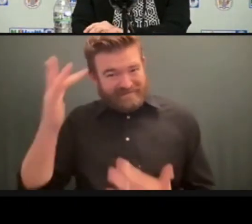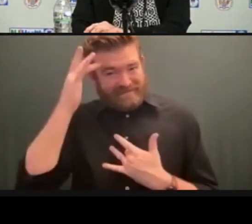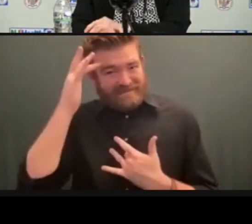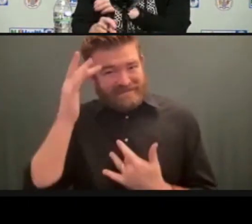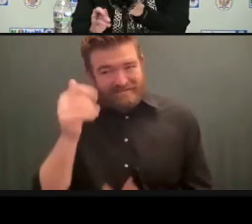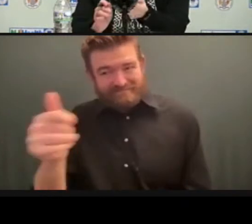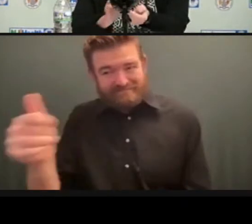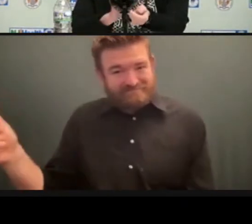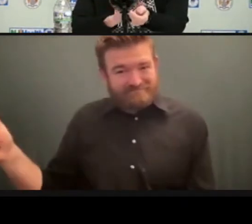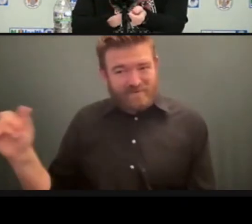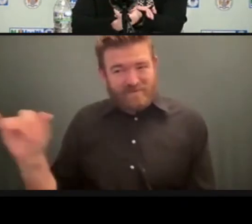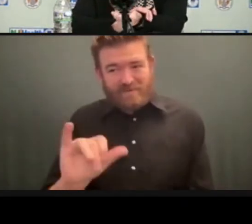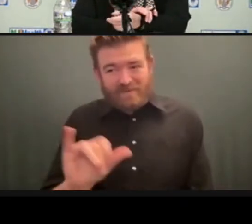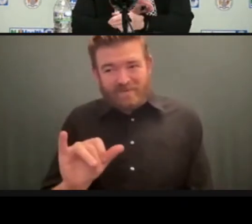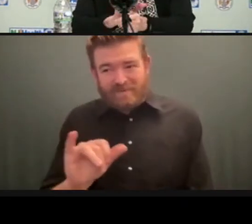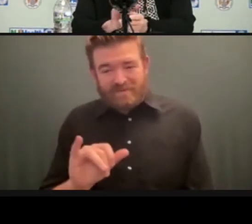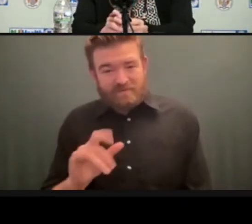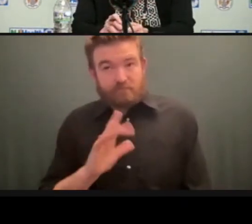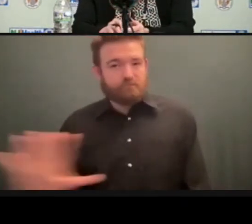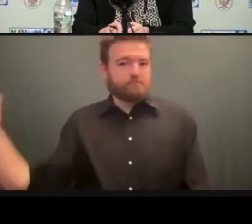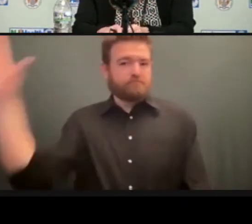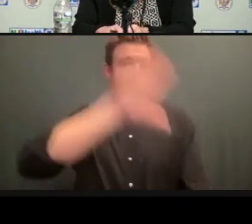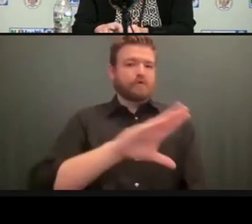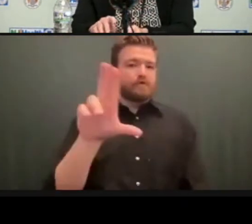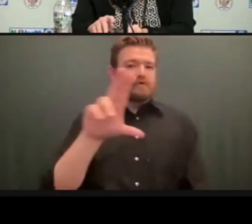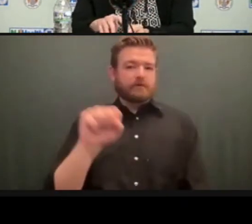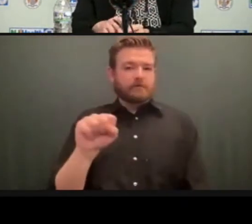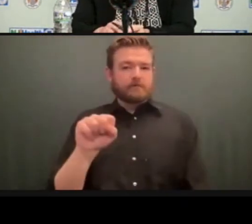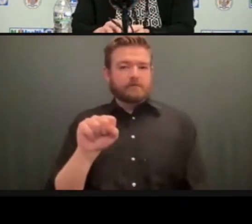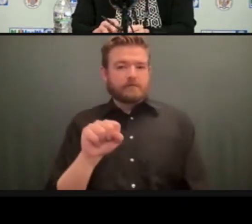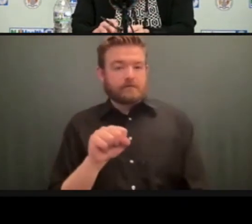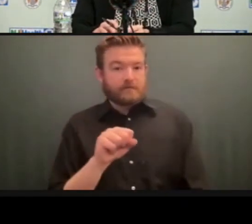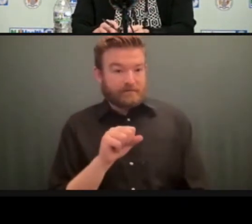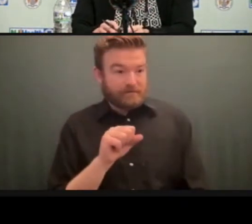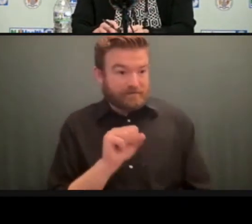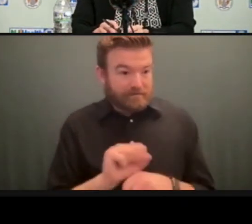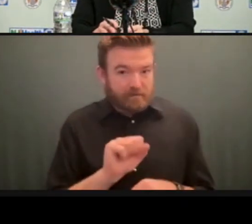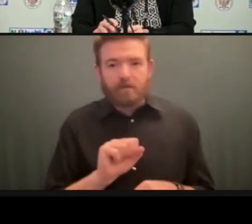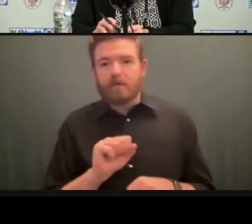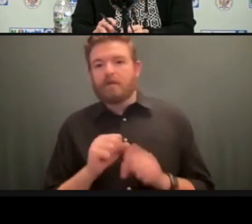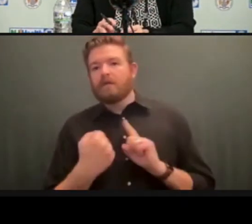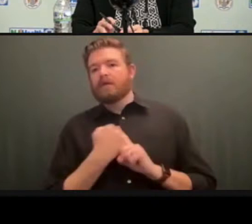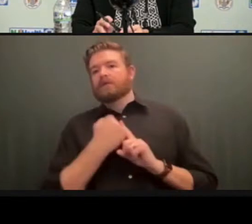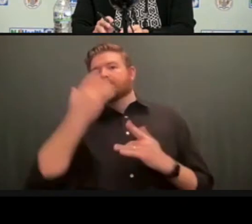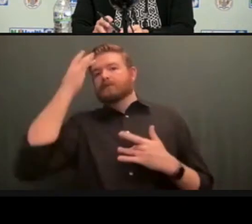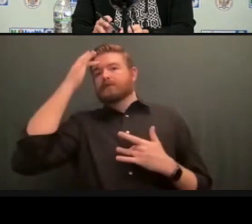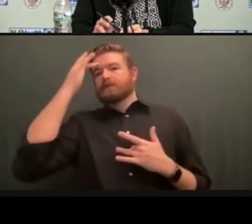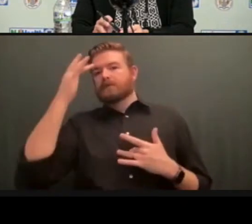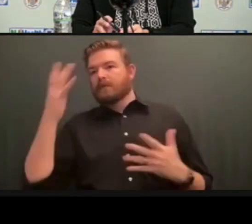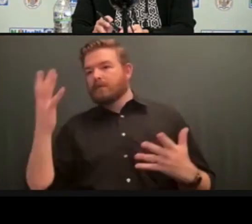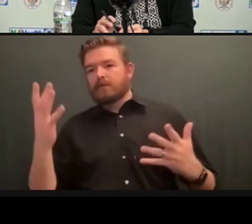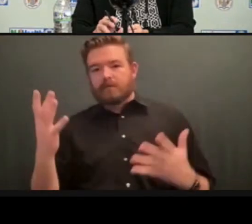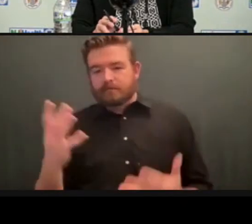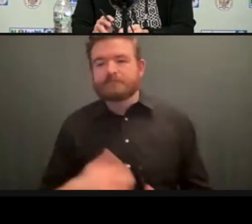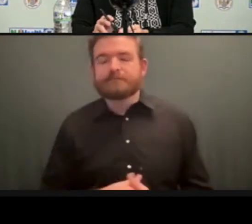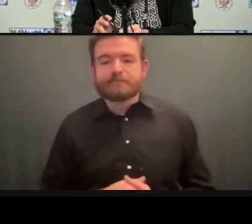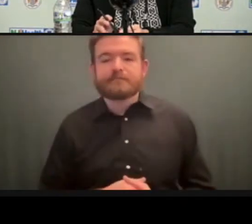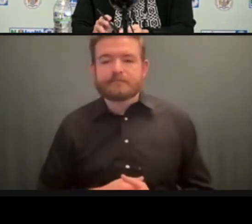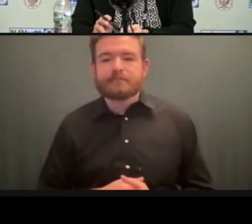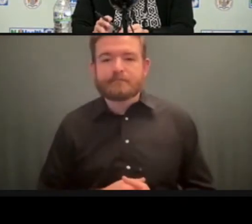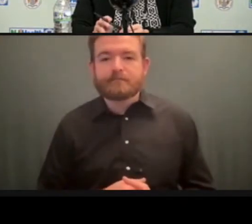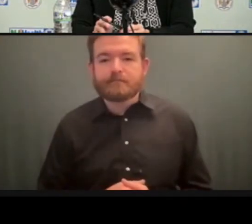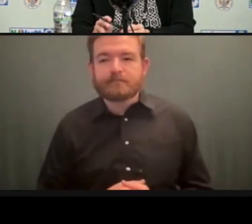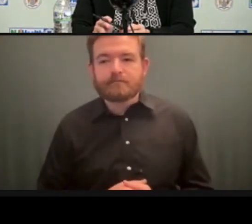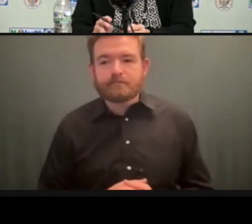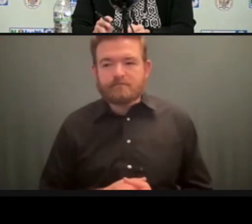country. Judy, I don't want to put words in your mouth. Before we take a couple of questions, the modeling, which I know you're